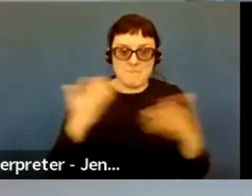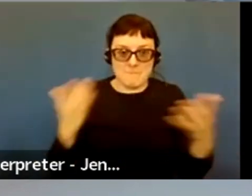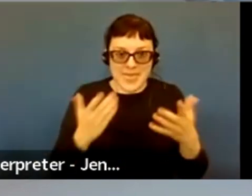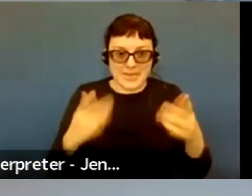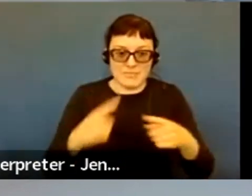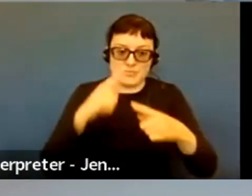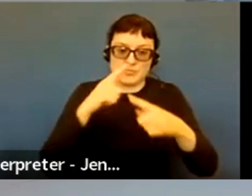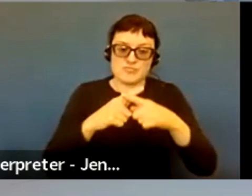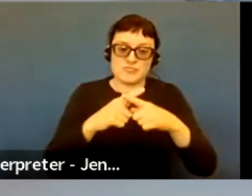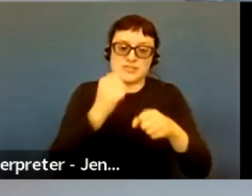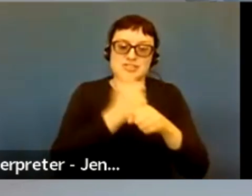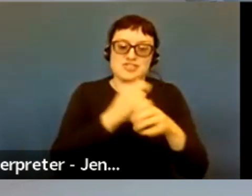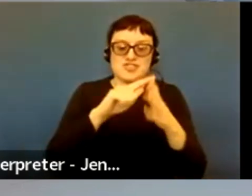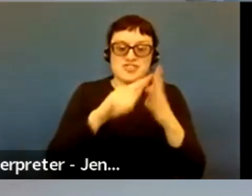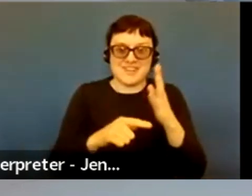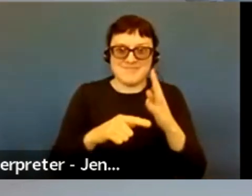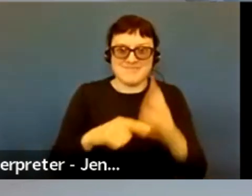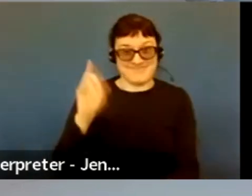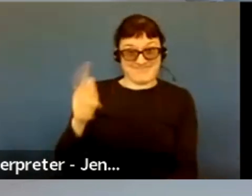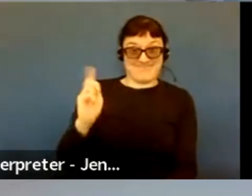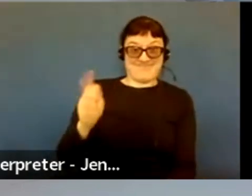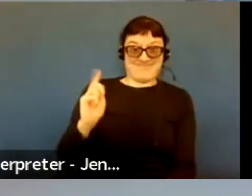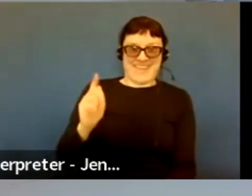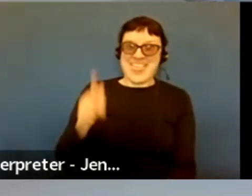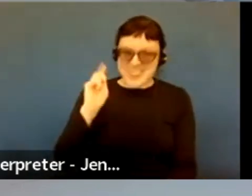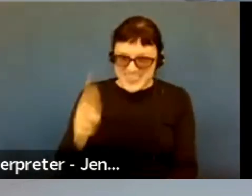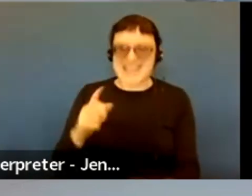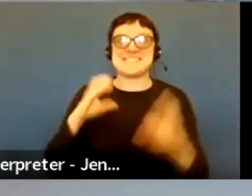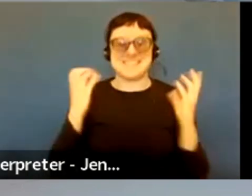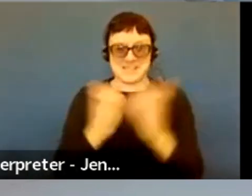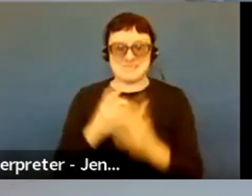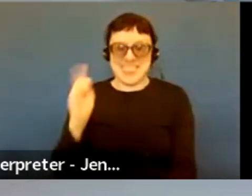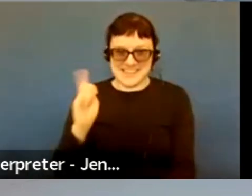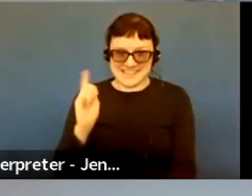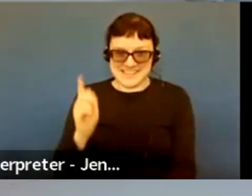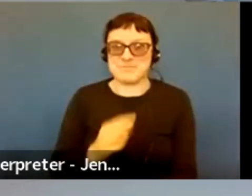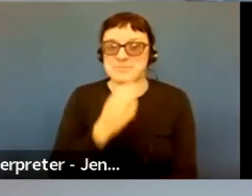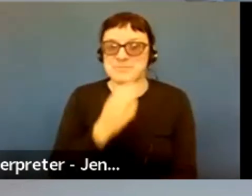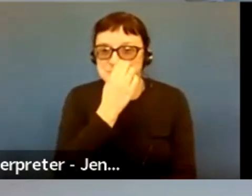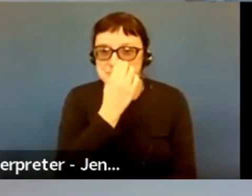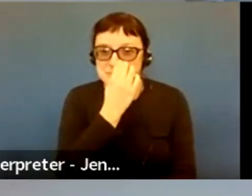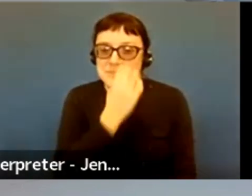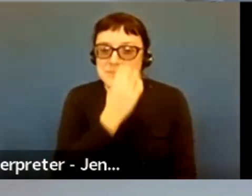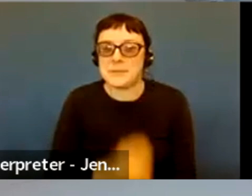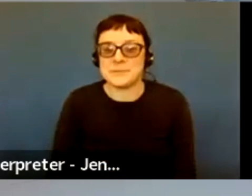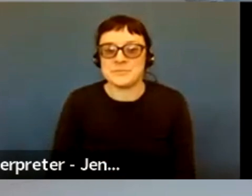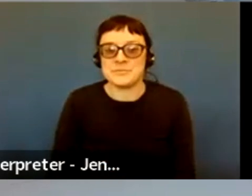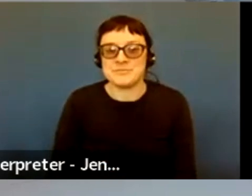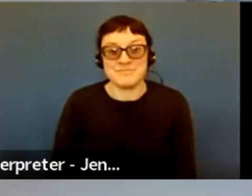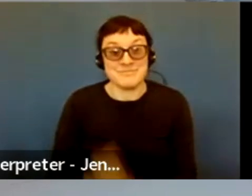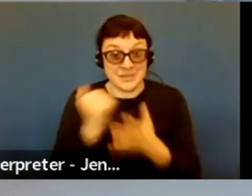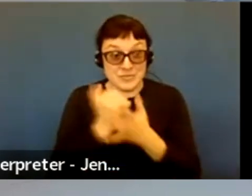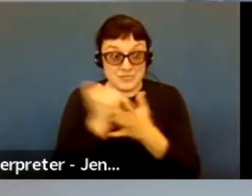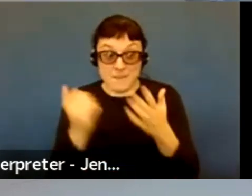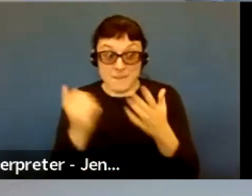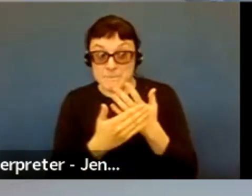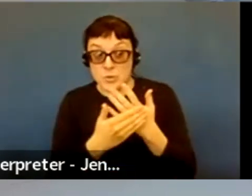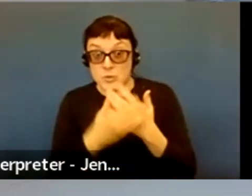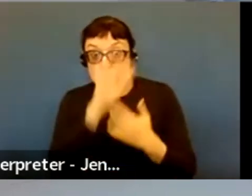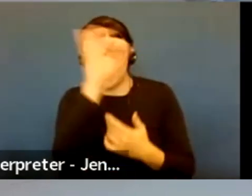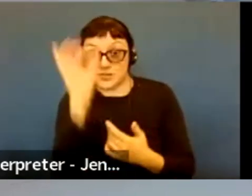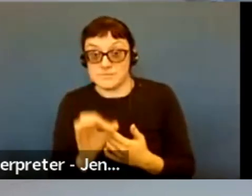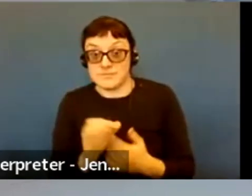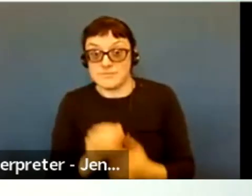mean, that's Shakespeare. That's core Shakespeare, right? That's the core of it all. It's